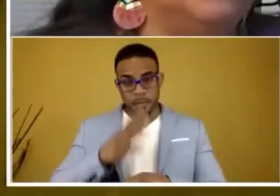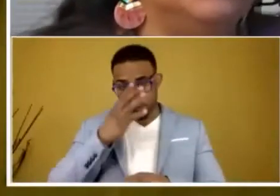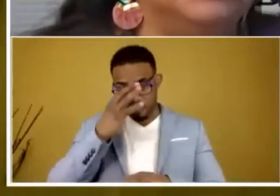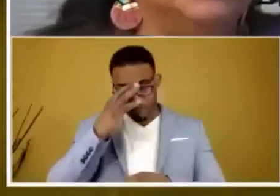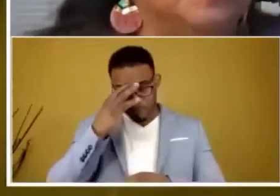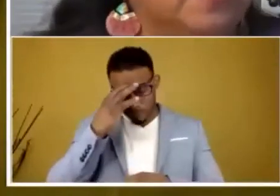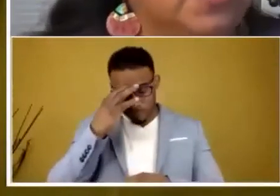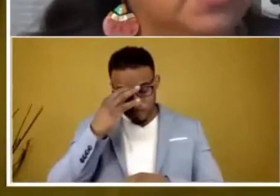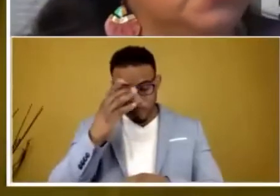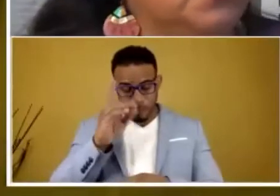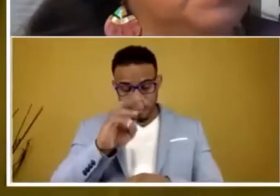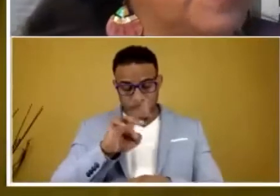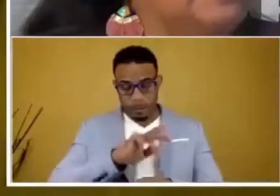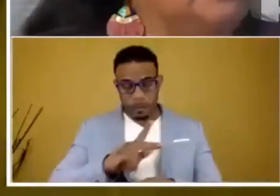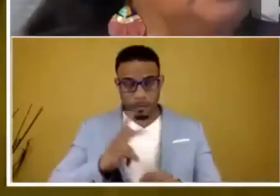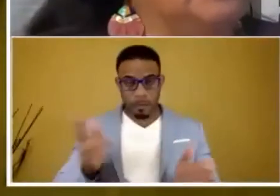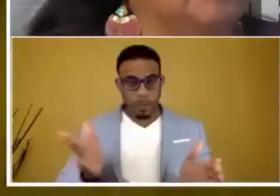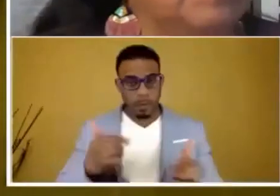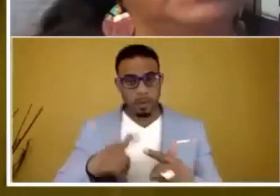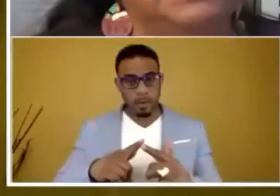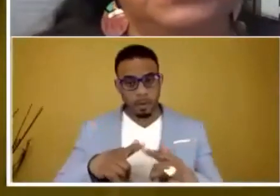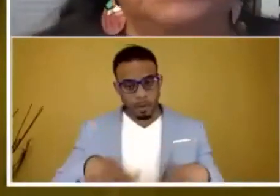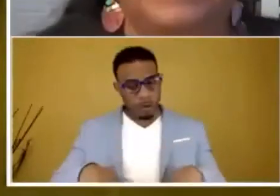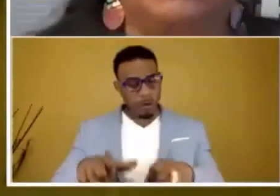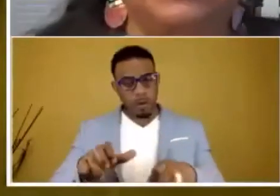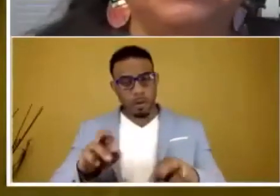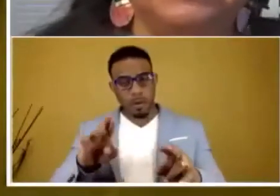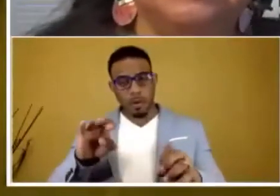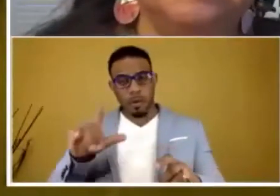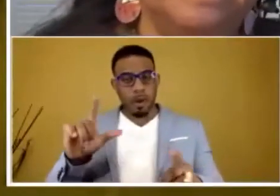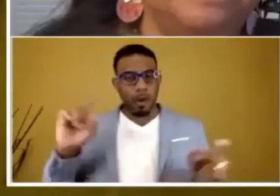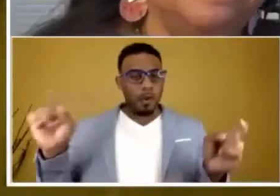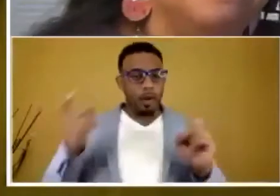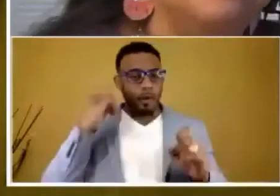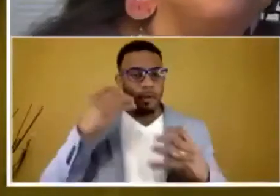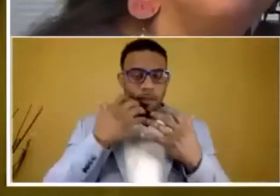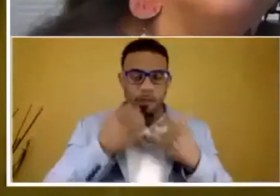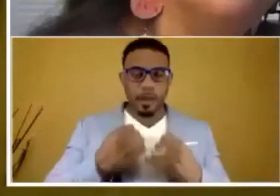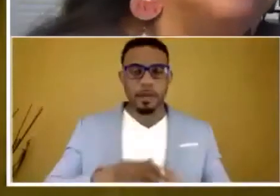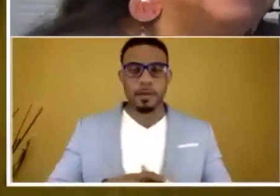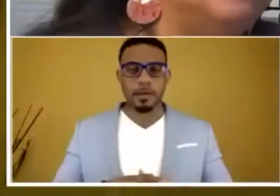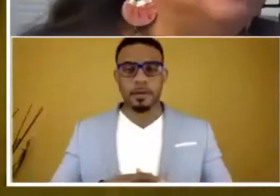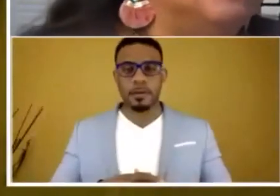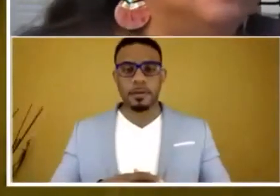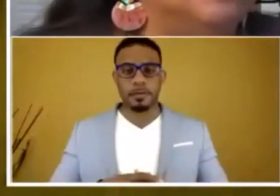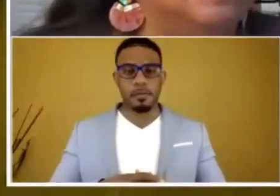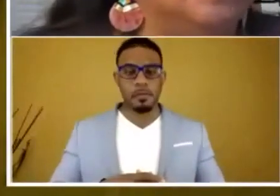Dr. King urged us to undergo a radical revolution of values.